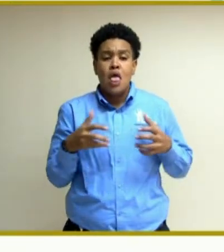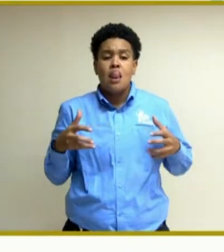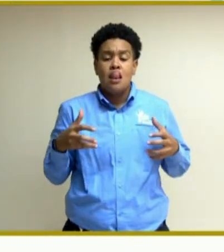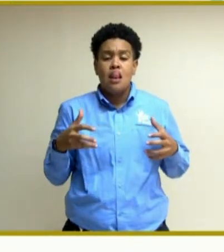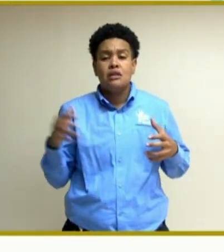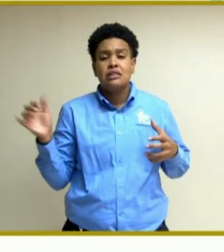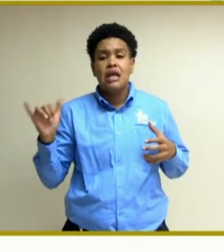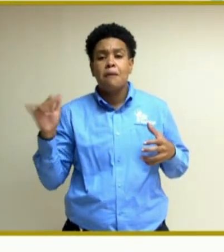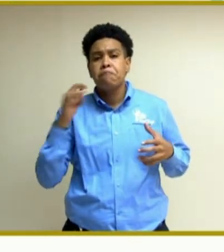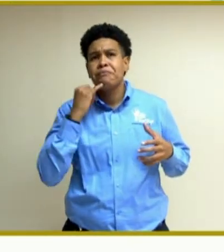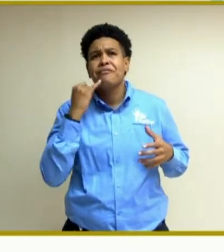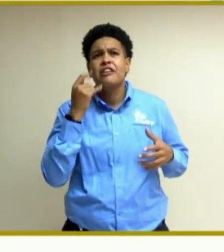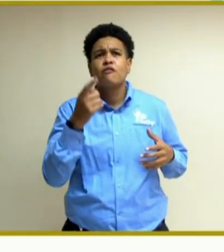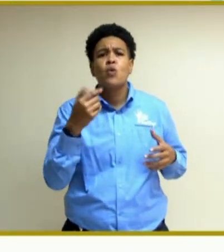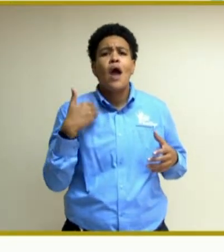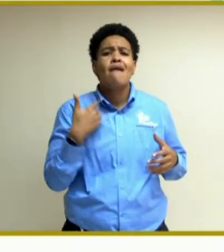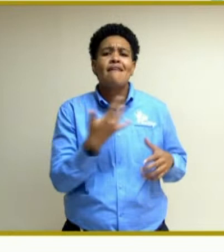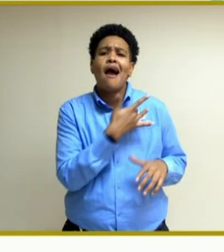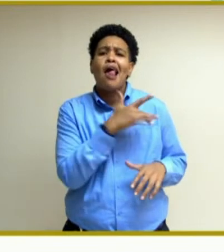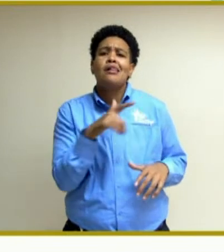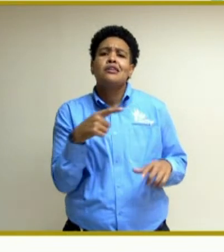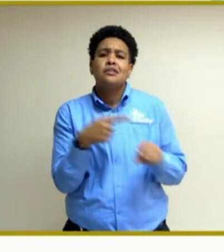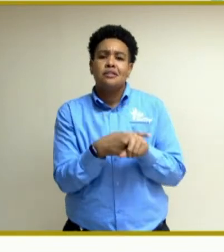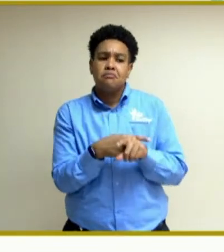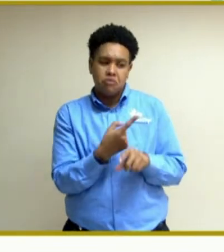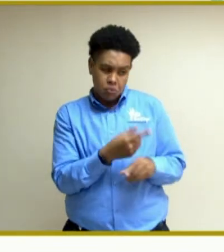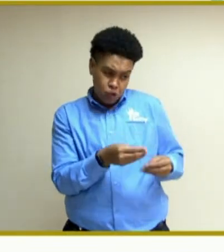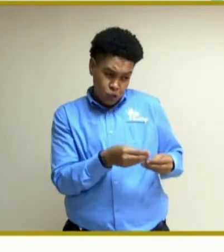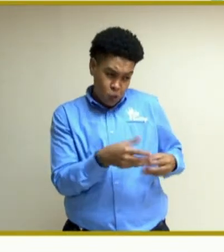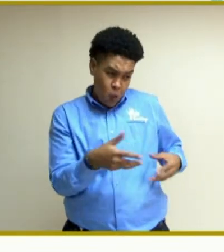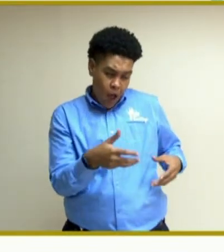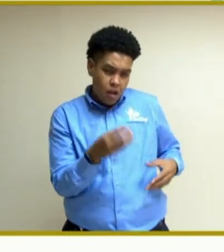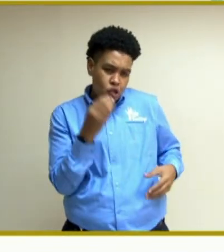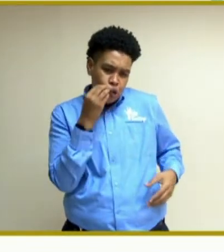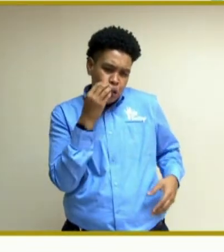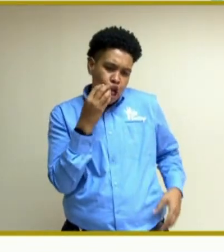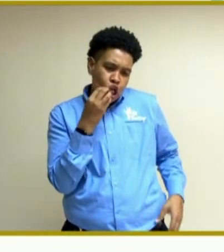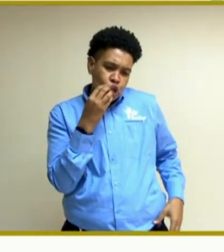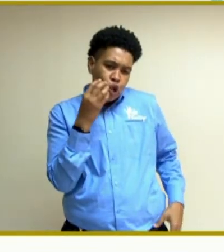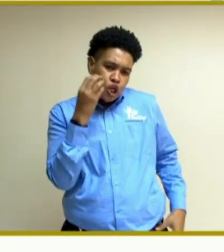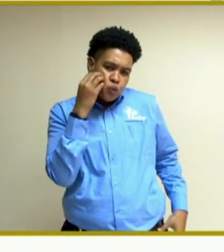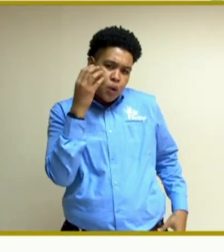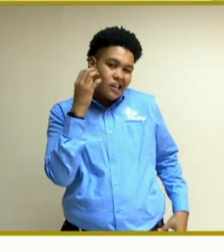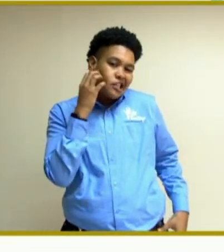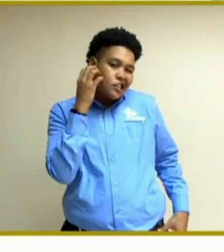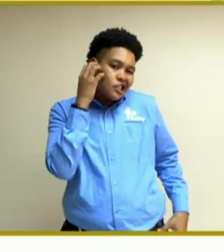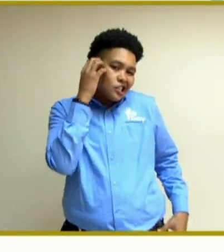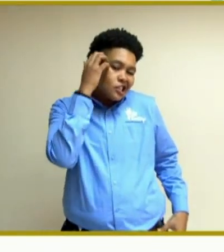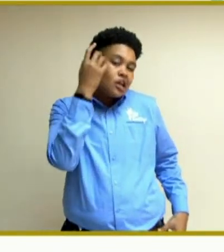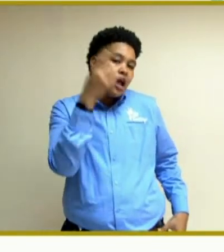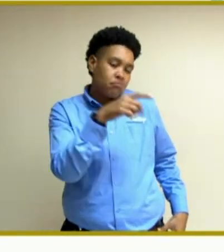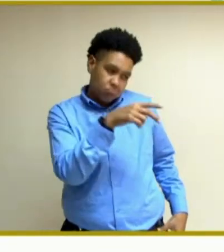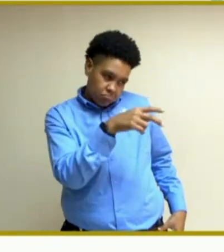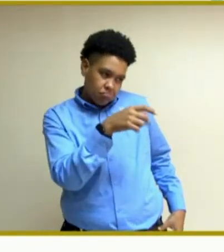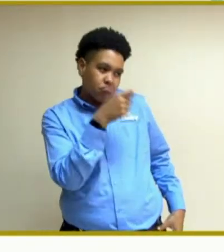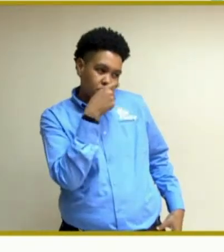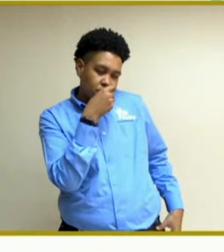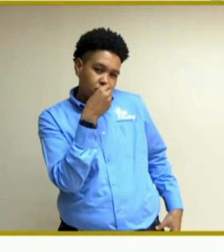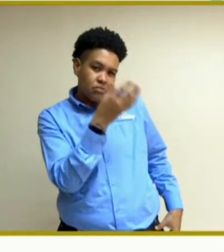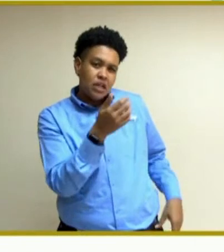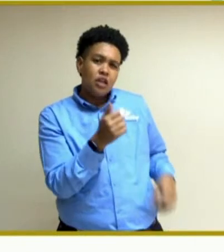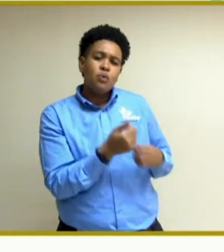to if you have an allergic reaction to something you eat, you get a swelling and a rash. That was treated with